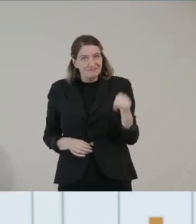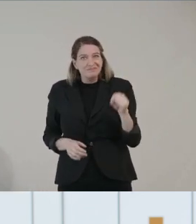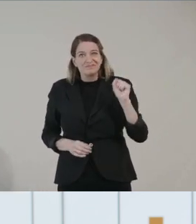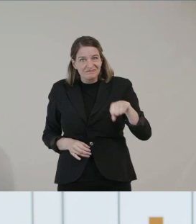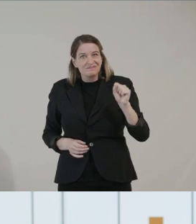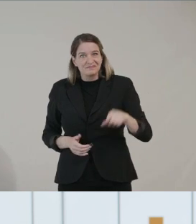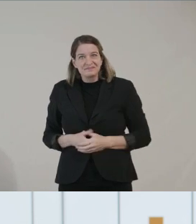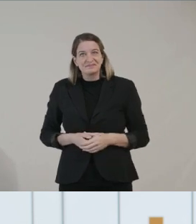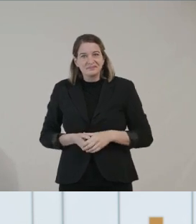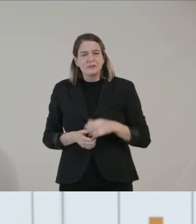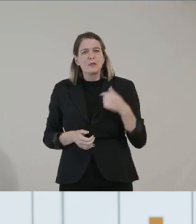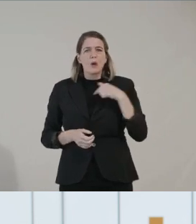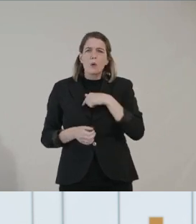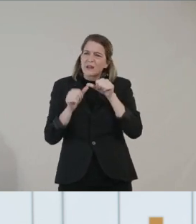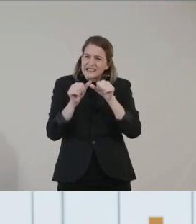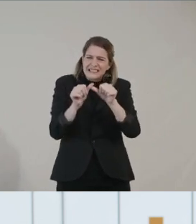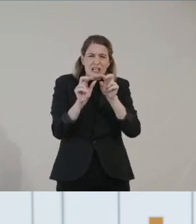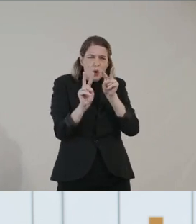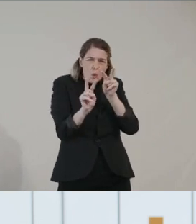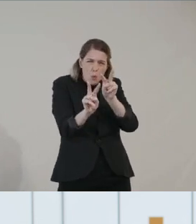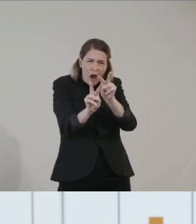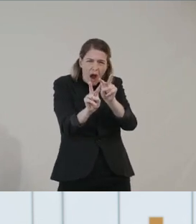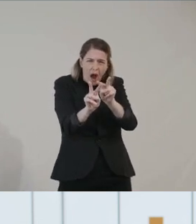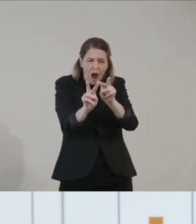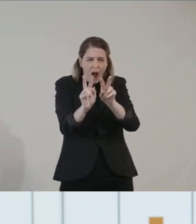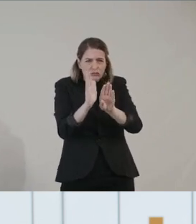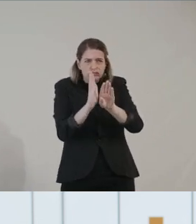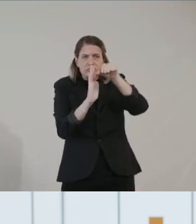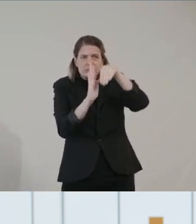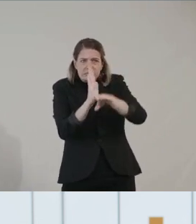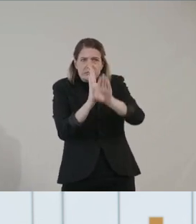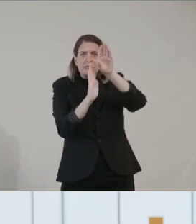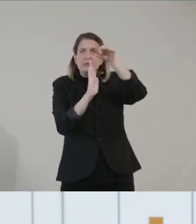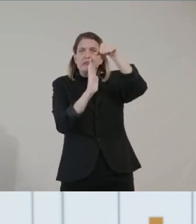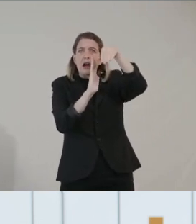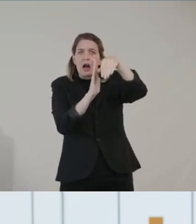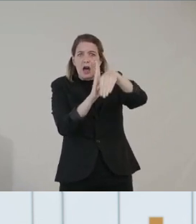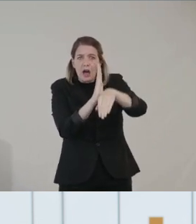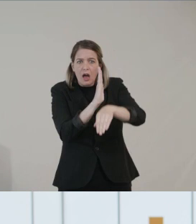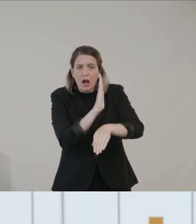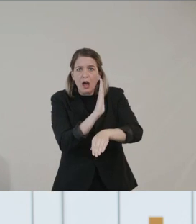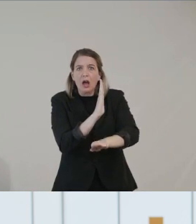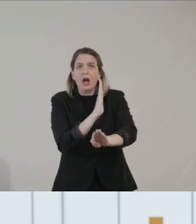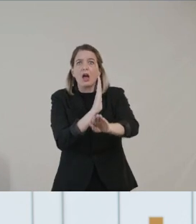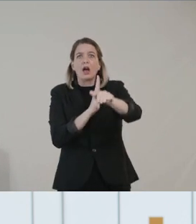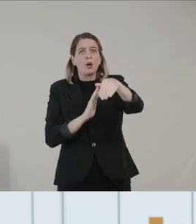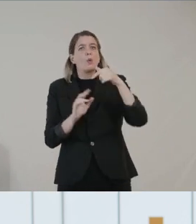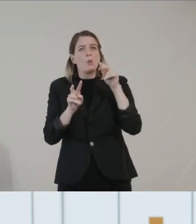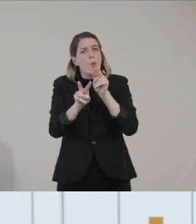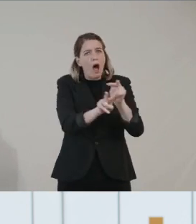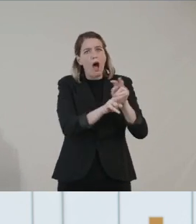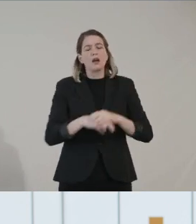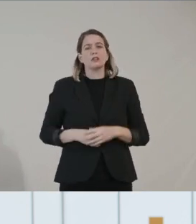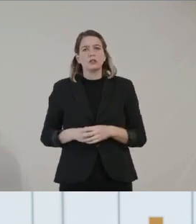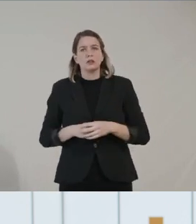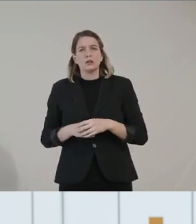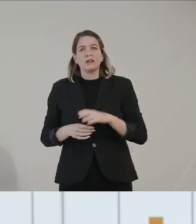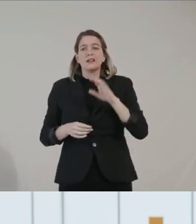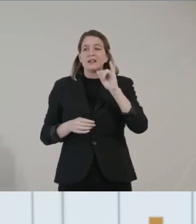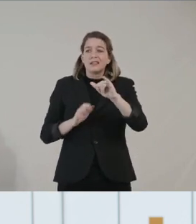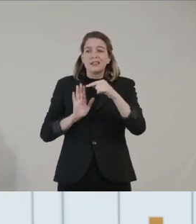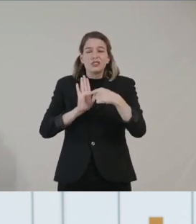watch this curve. We're going to zero in on the data related to syndromic surveillance. This is what reflects the percentage of people